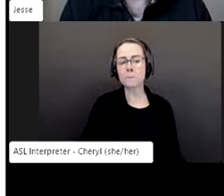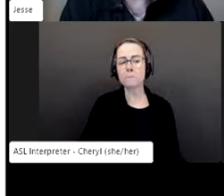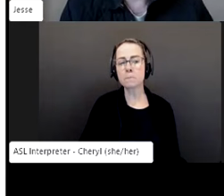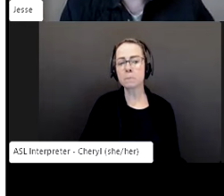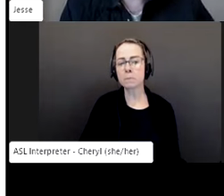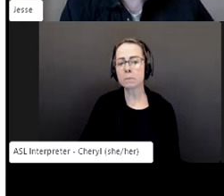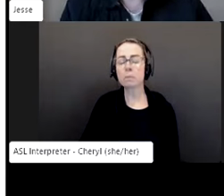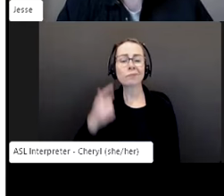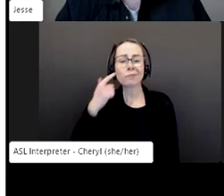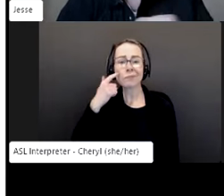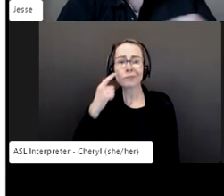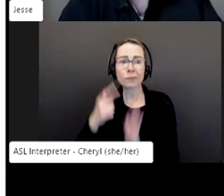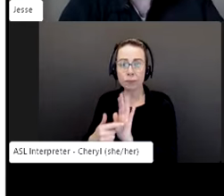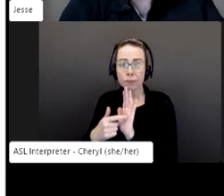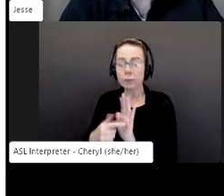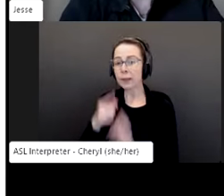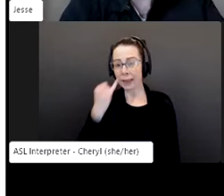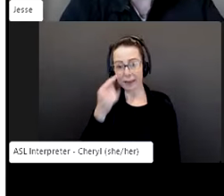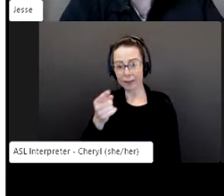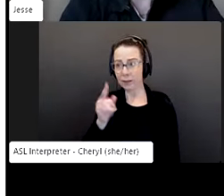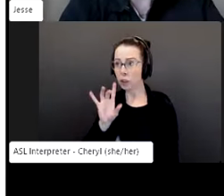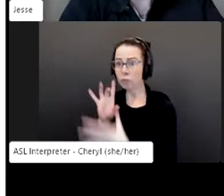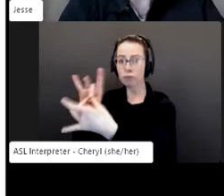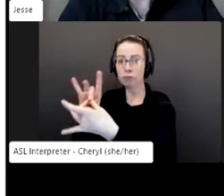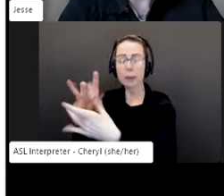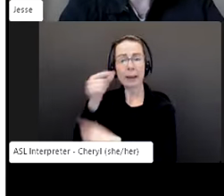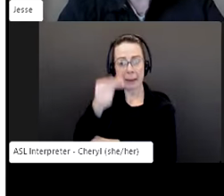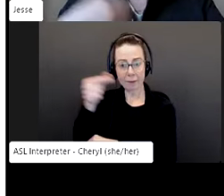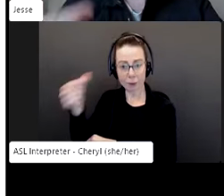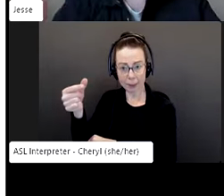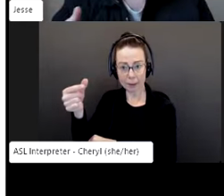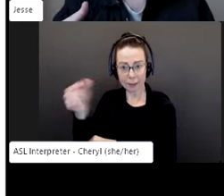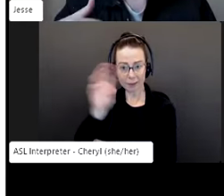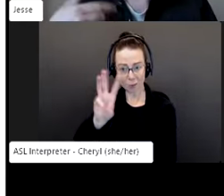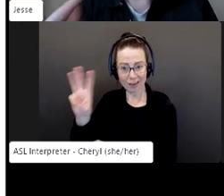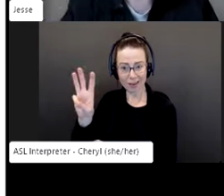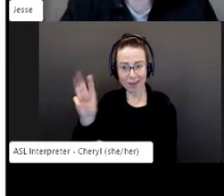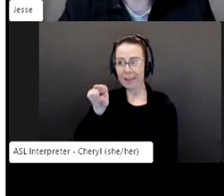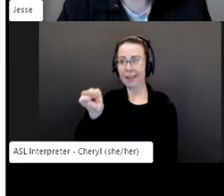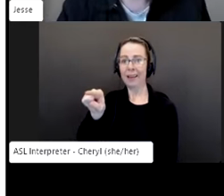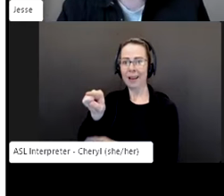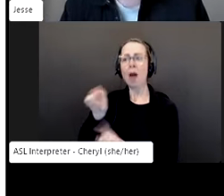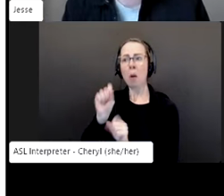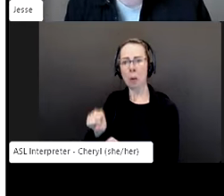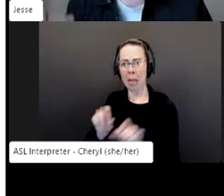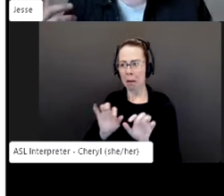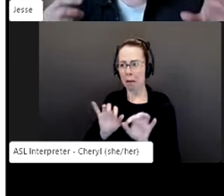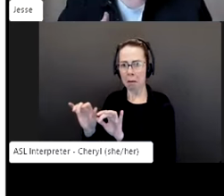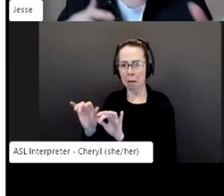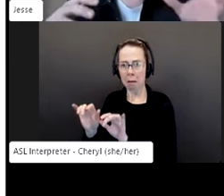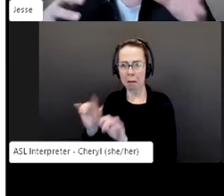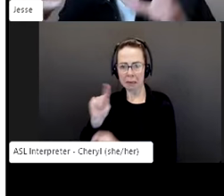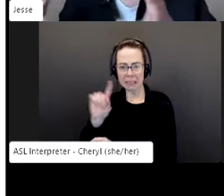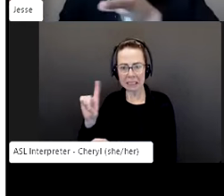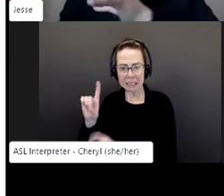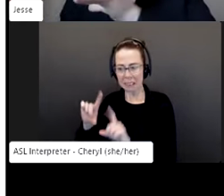to government services, you may have noticed that you can actually use your banking credentials to